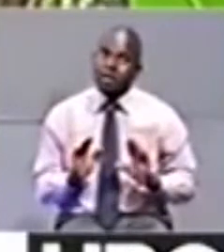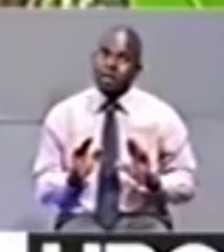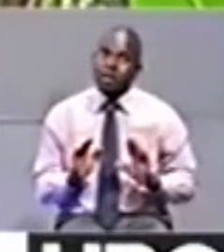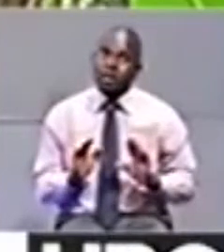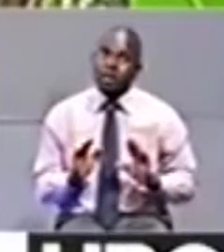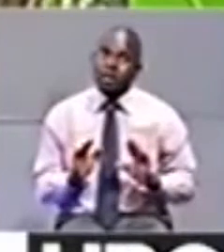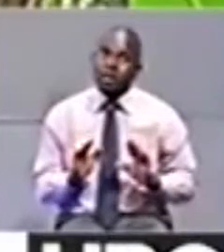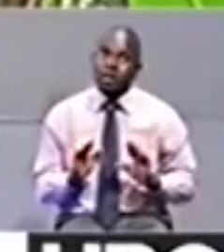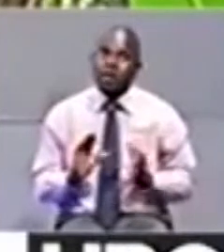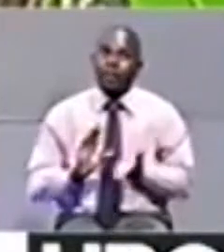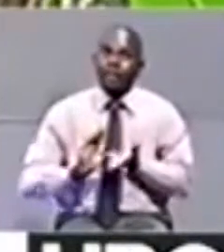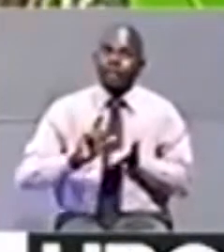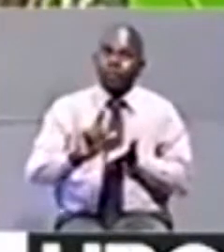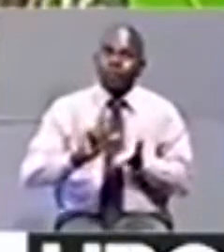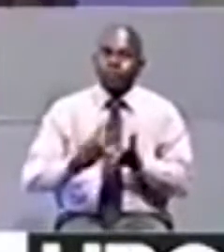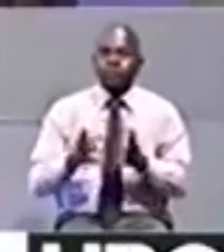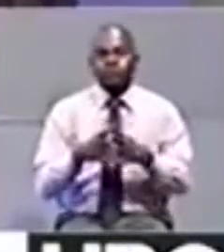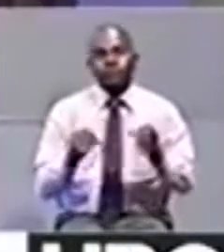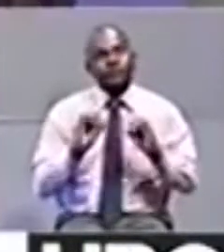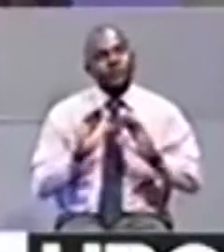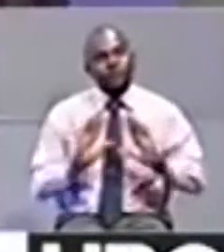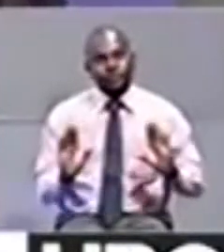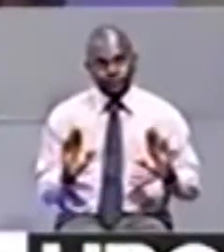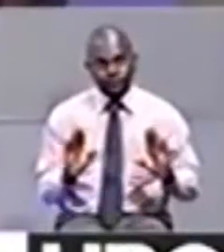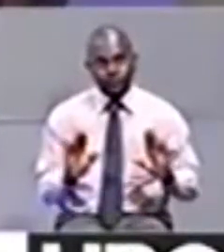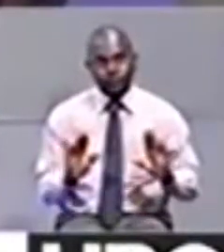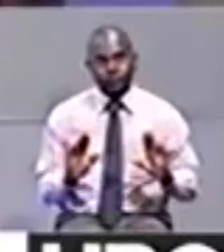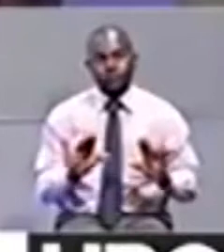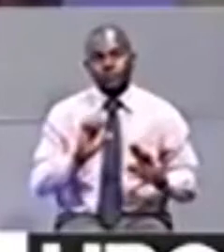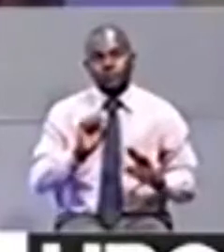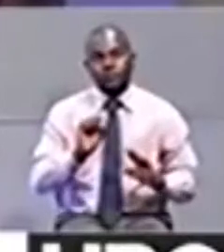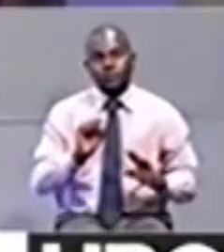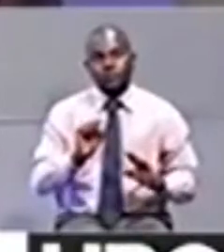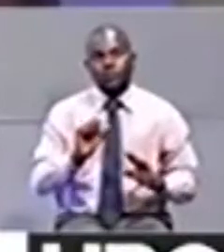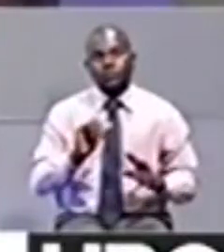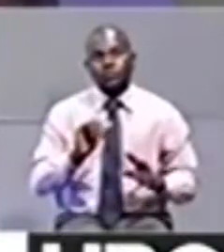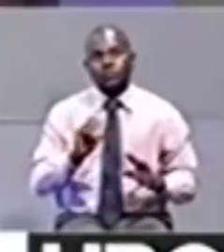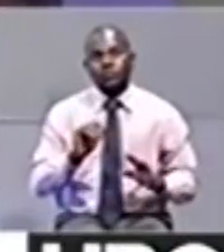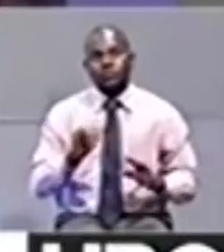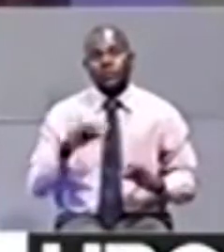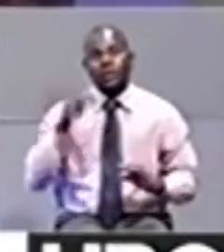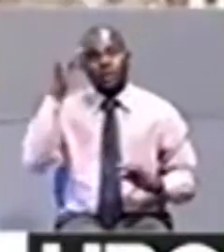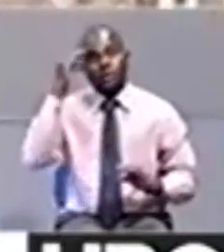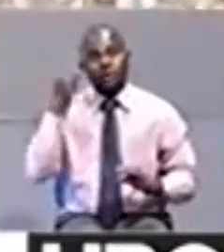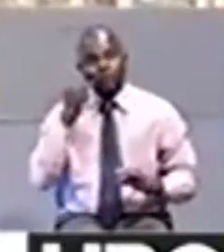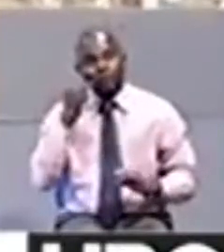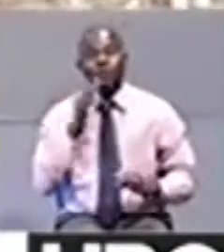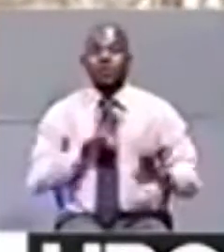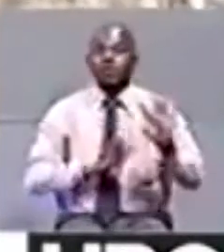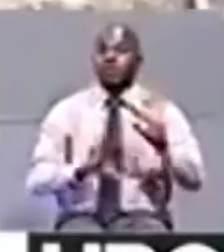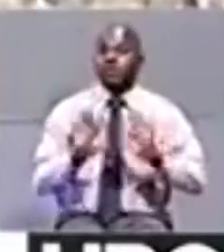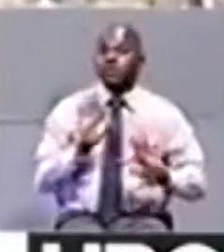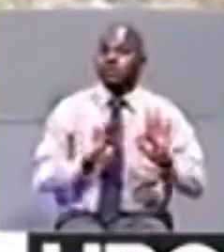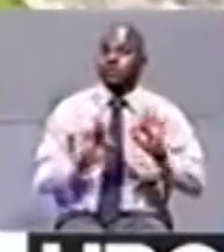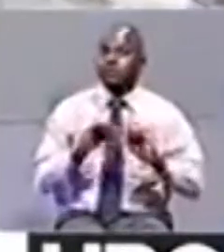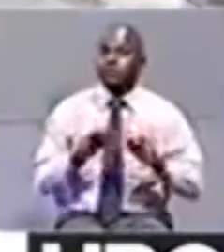the depositor doesn't lose anything. Saemolundong means new village movement in Korea. It is designed to enhance